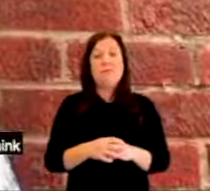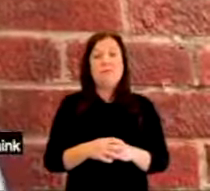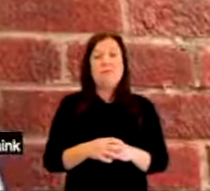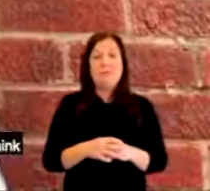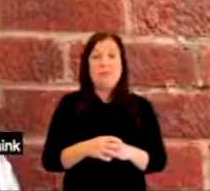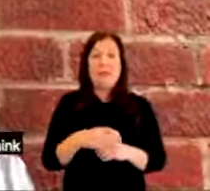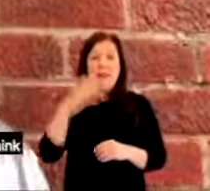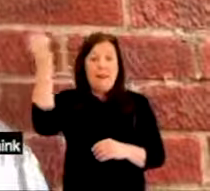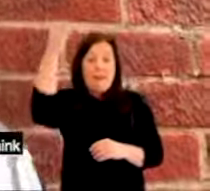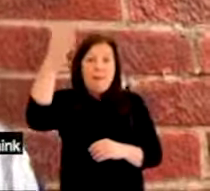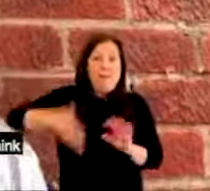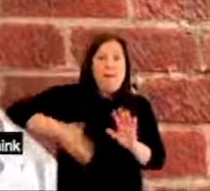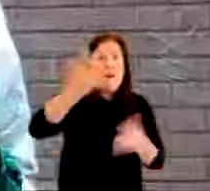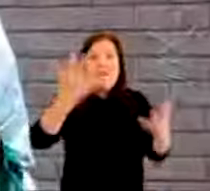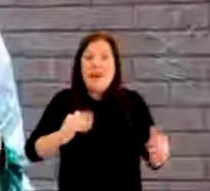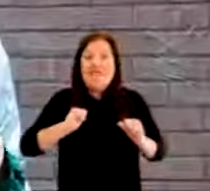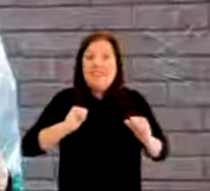The ambulance is ready to go, I think.